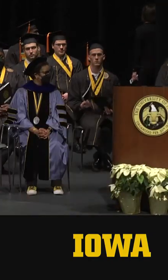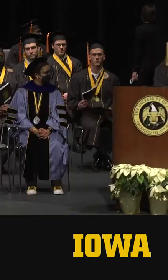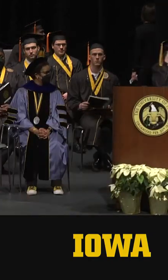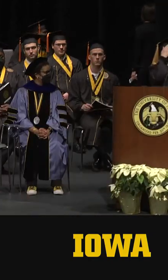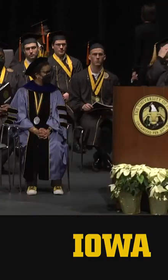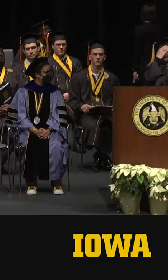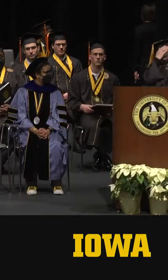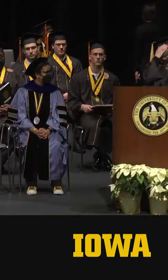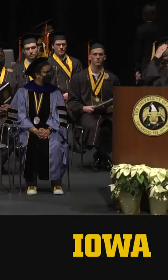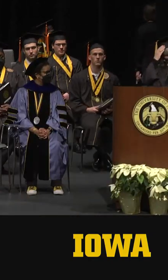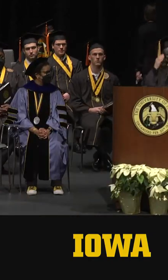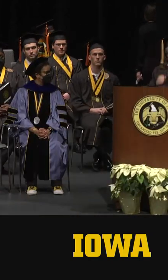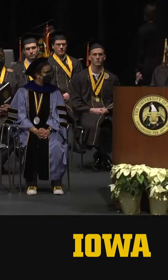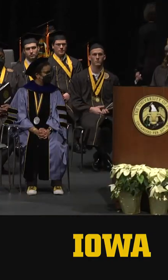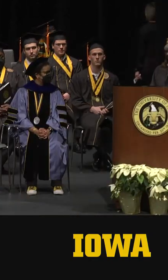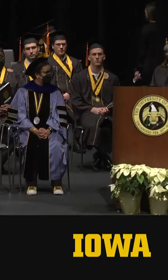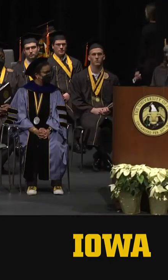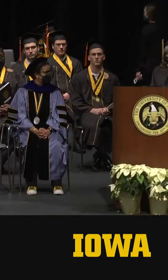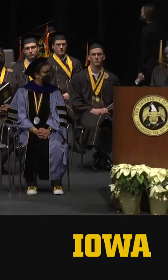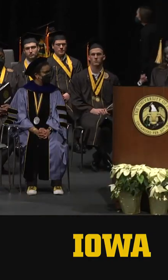Congratulations.